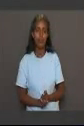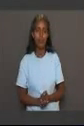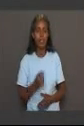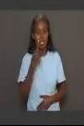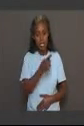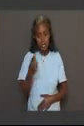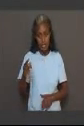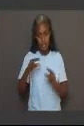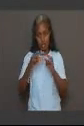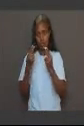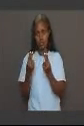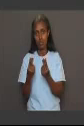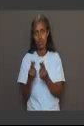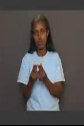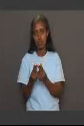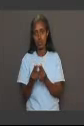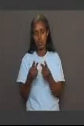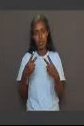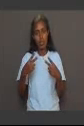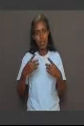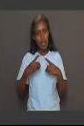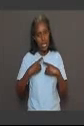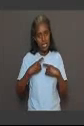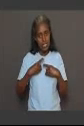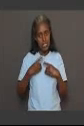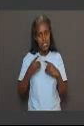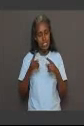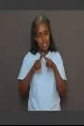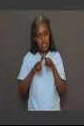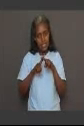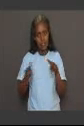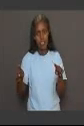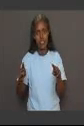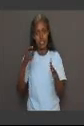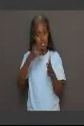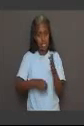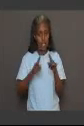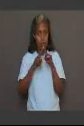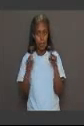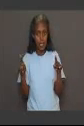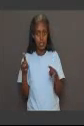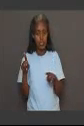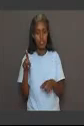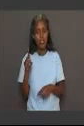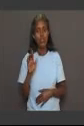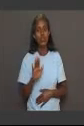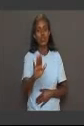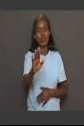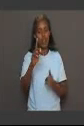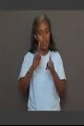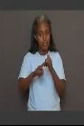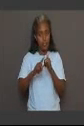Each group should have had slightly different results, but your final